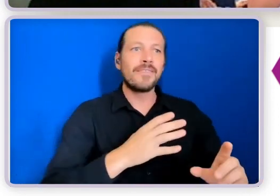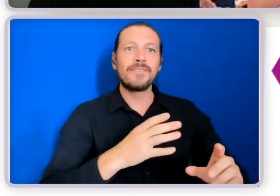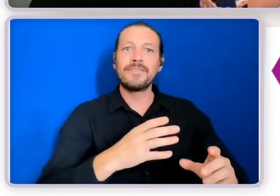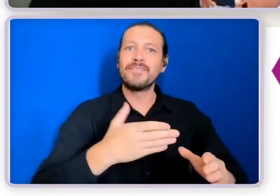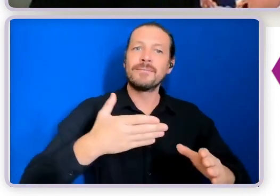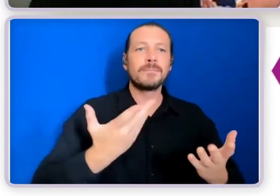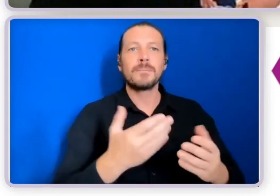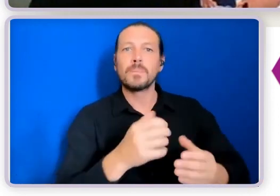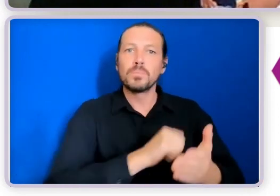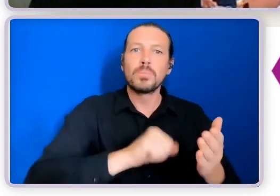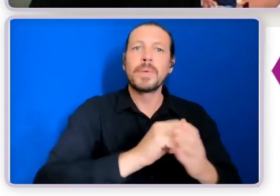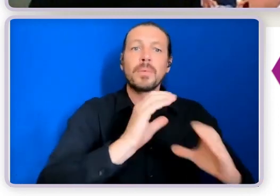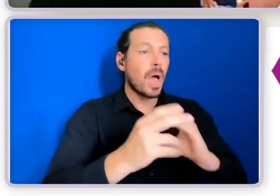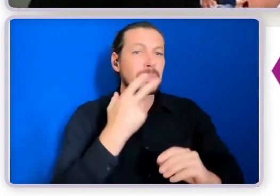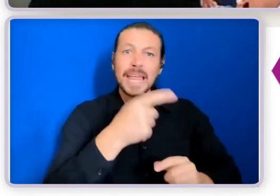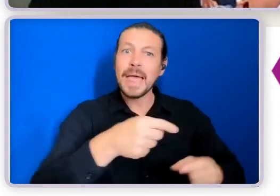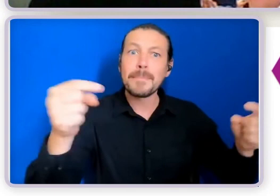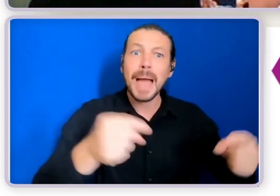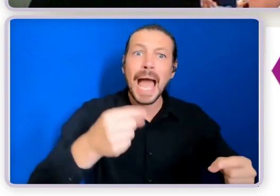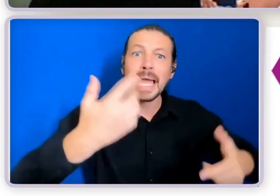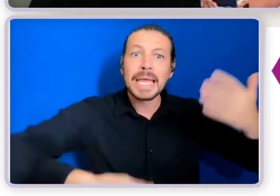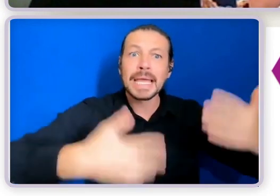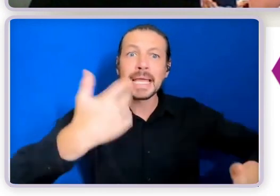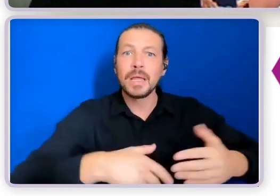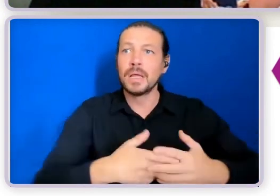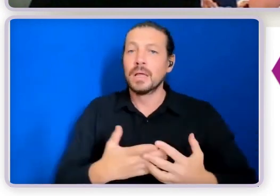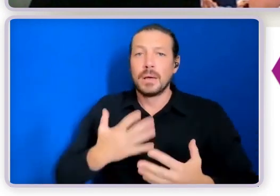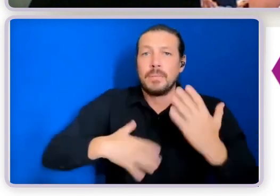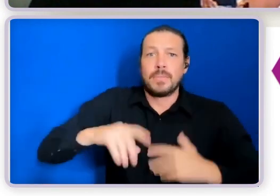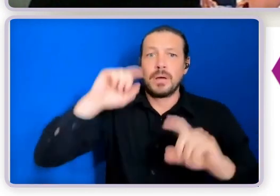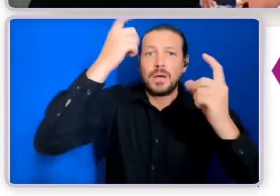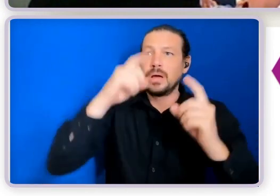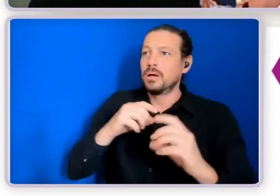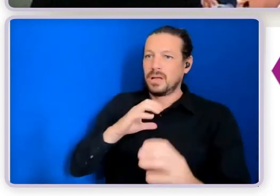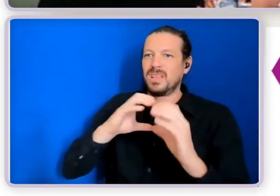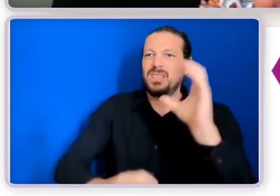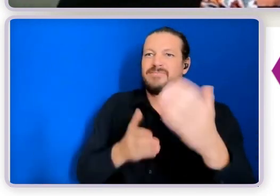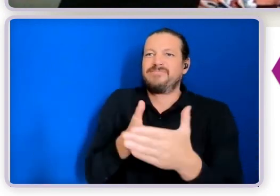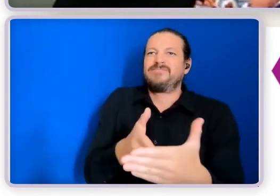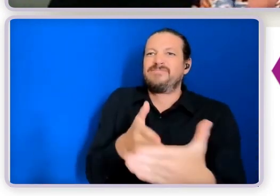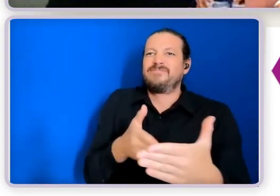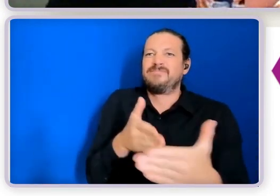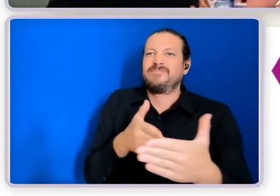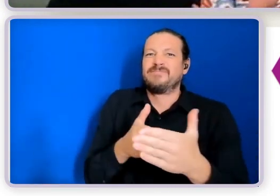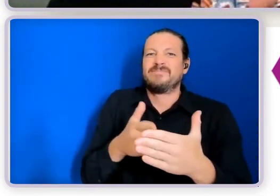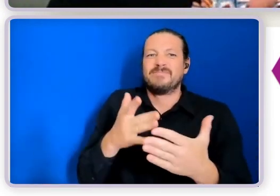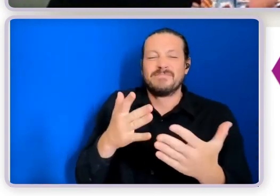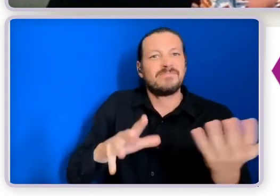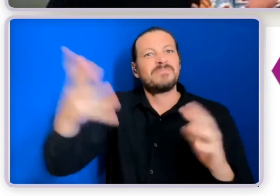What if you're behaving a certain way because you're in pain and you can't communicate that to anyone? So